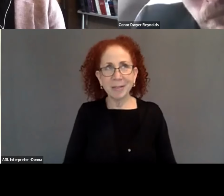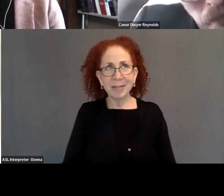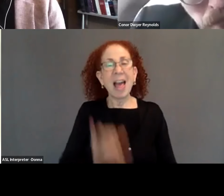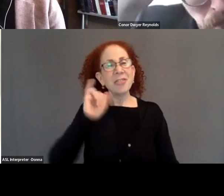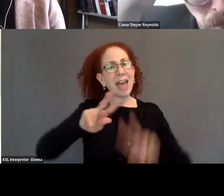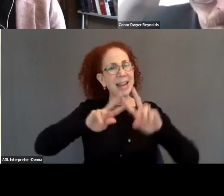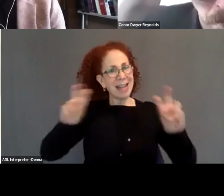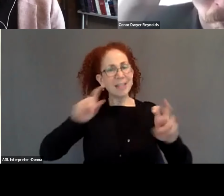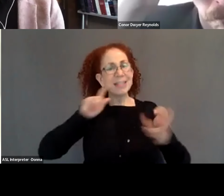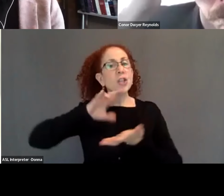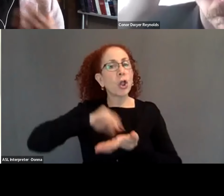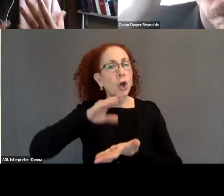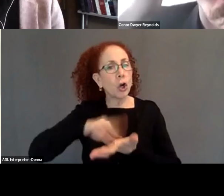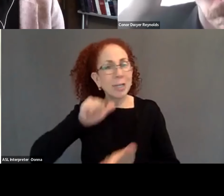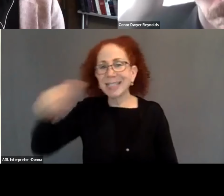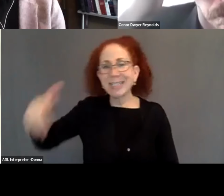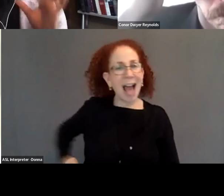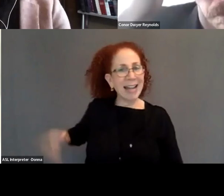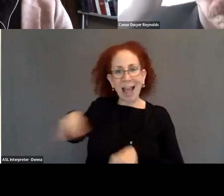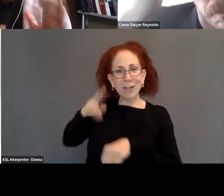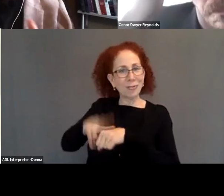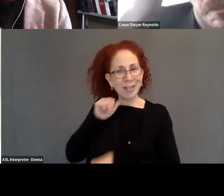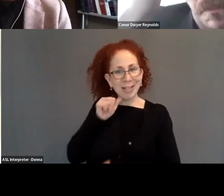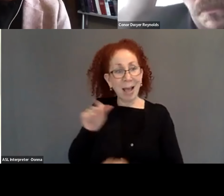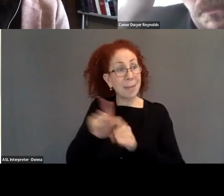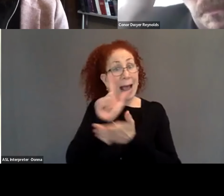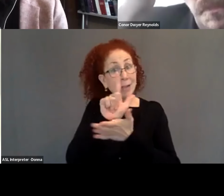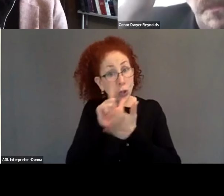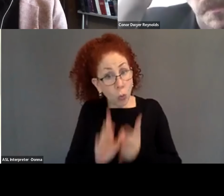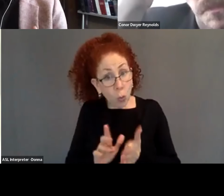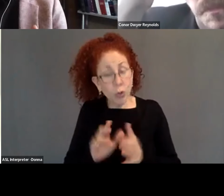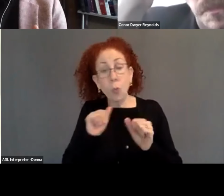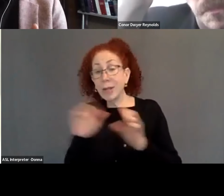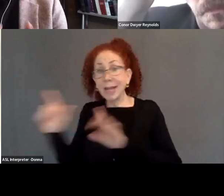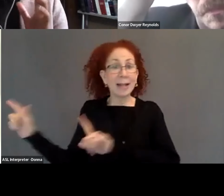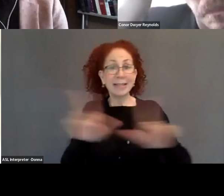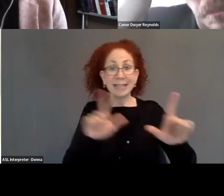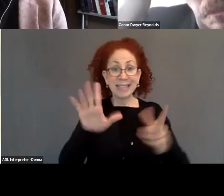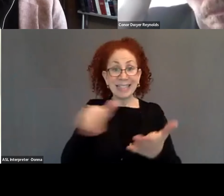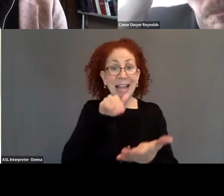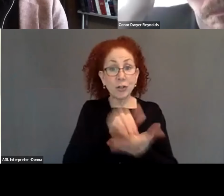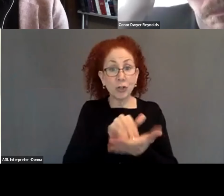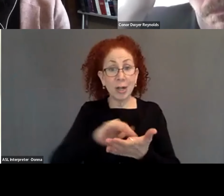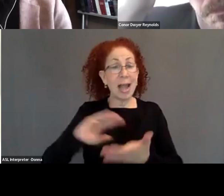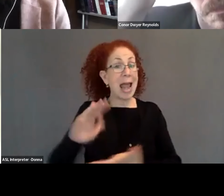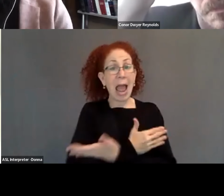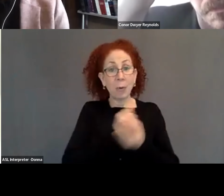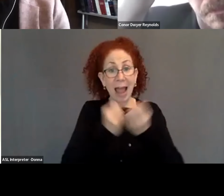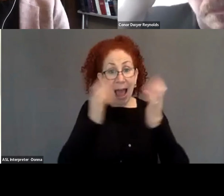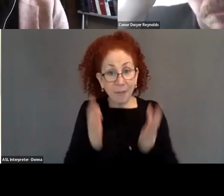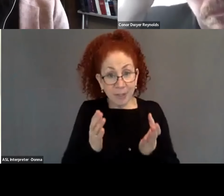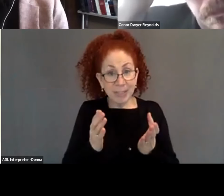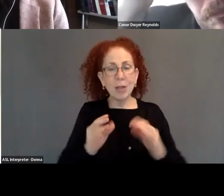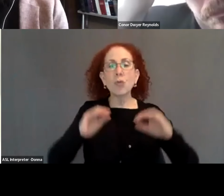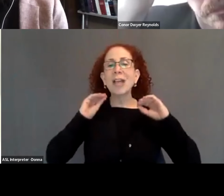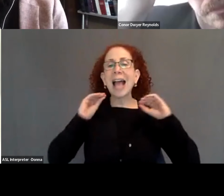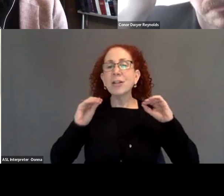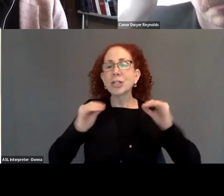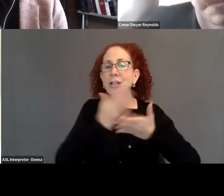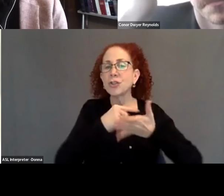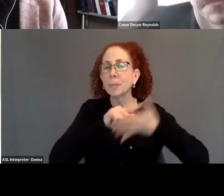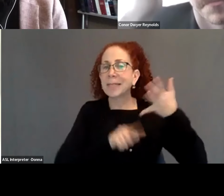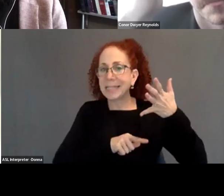that's learned, it's not intuitive. And I think as lawyers, we can center in our advocacy, those educational aspects,